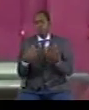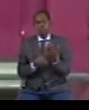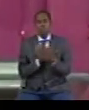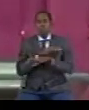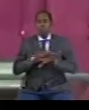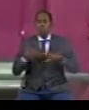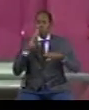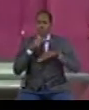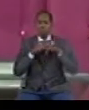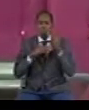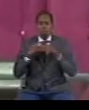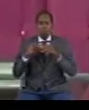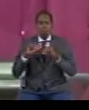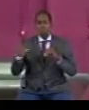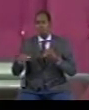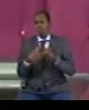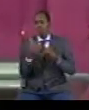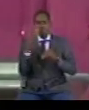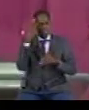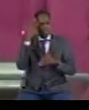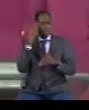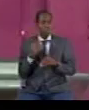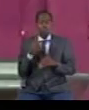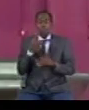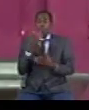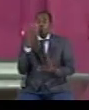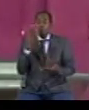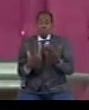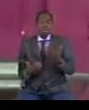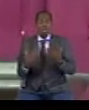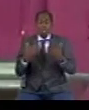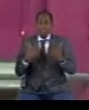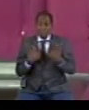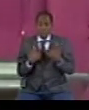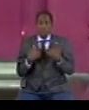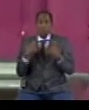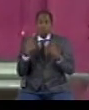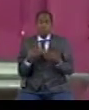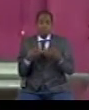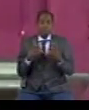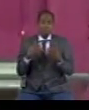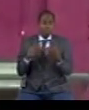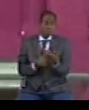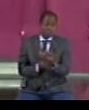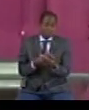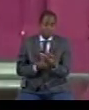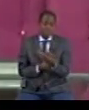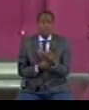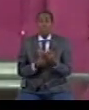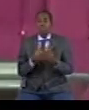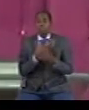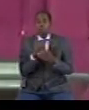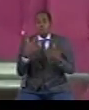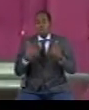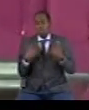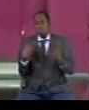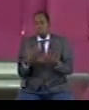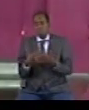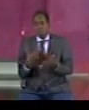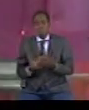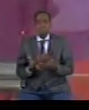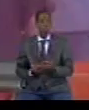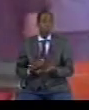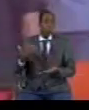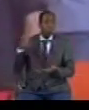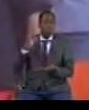experience. You may have gotten any other thing in the way of the gospel, but the way of the gospel, you have money, you have wealth, you have